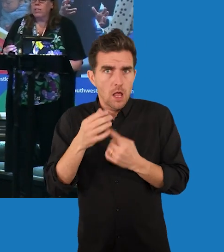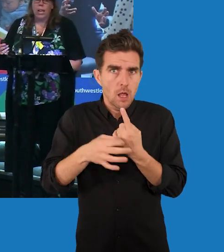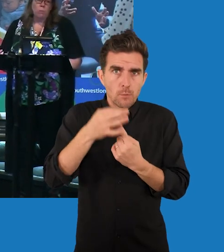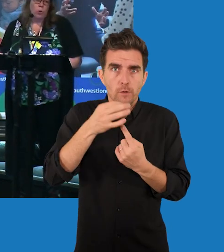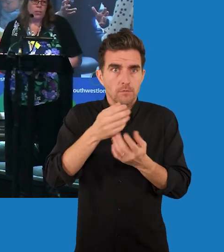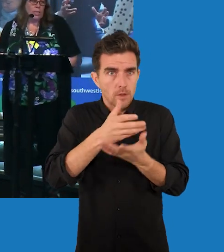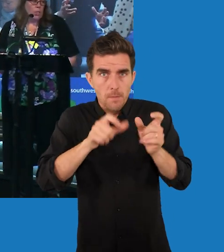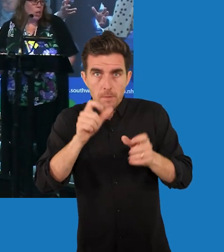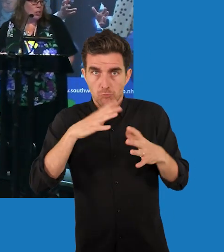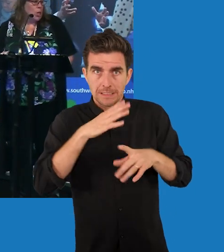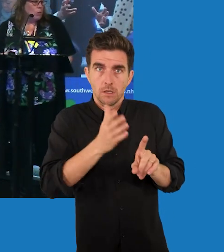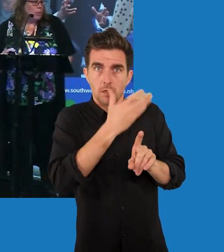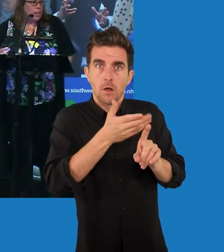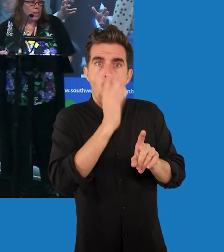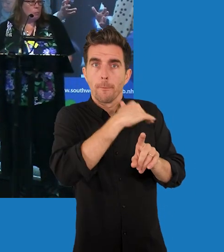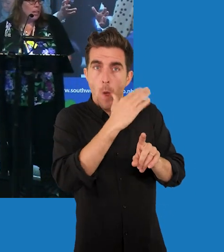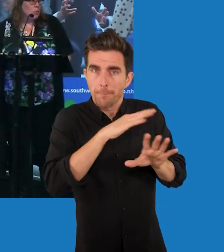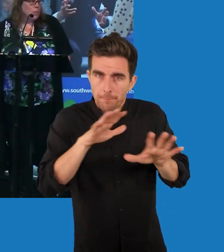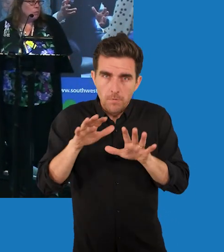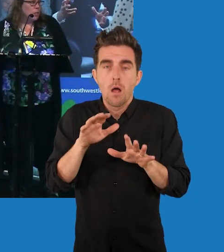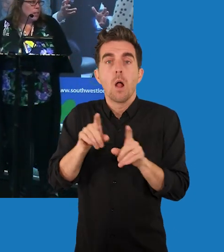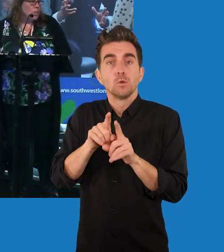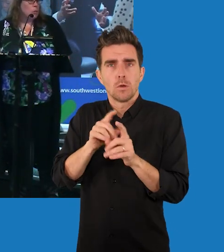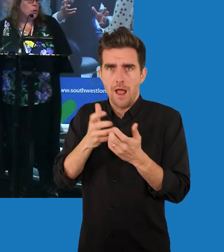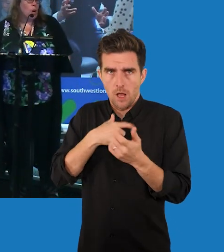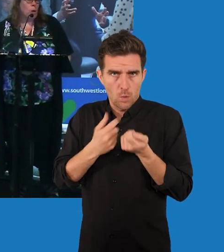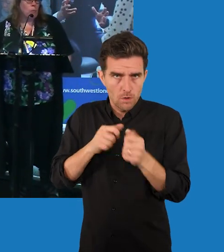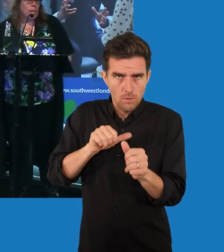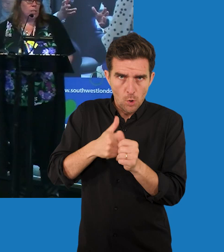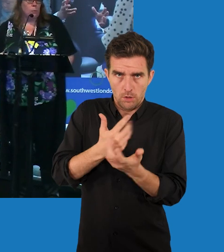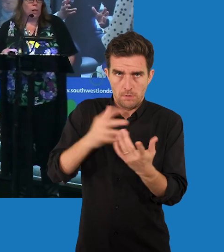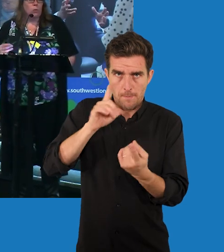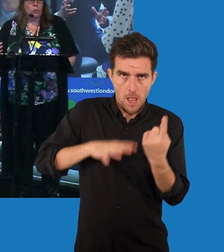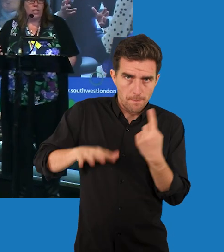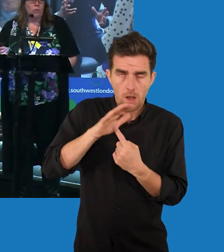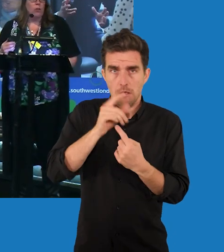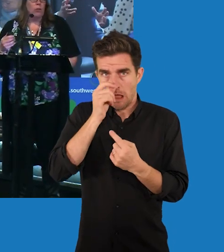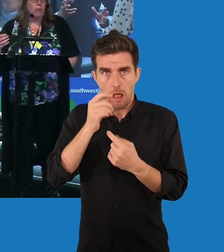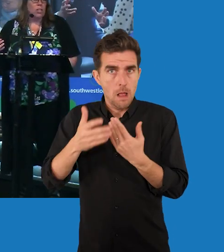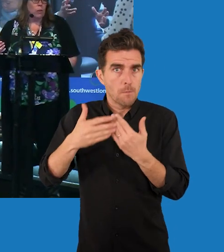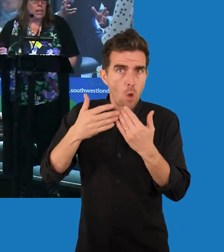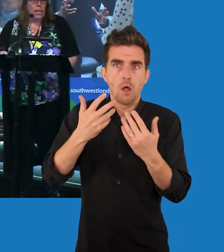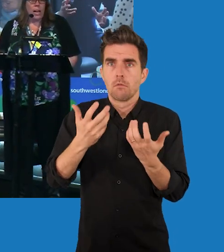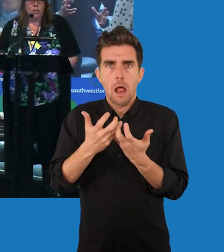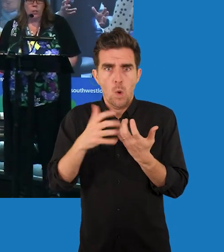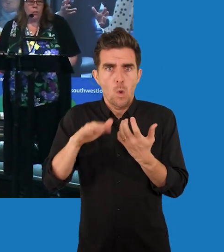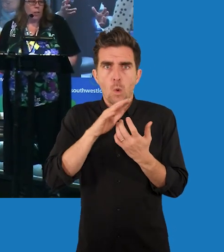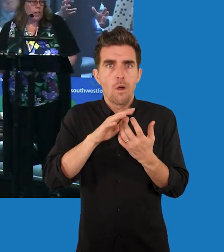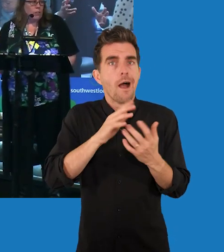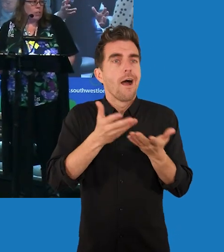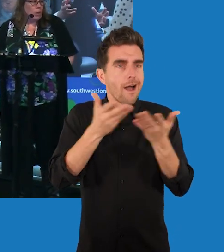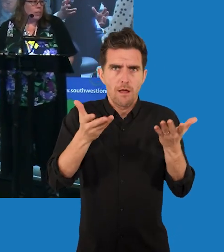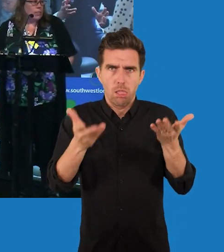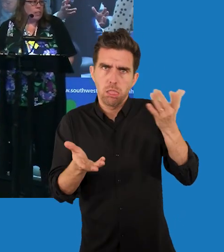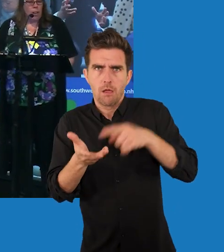through improving discharge, and looking at the campaigns we can run to support our population and be able to reach out further into it and to reduce those